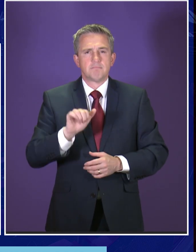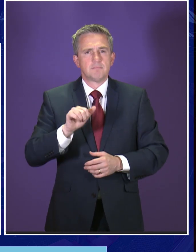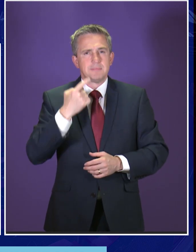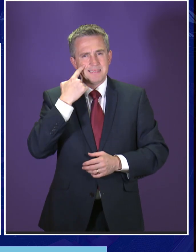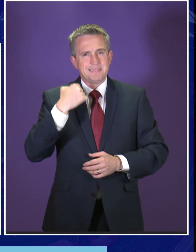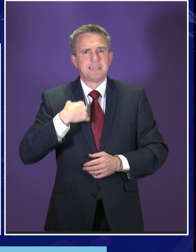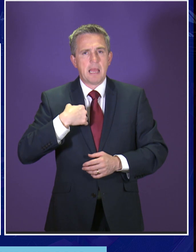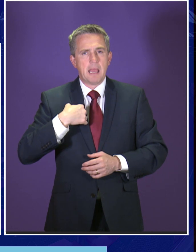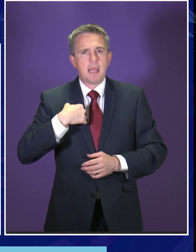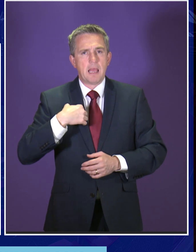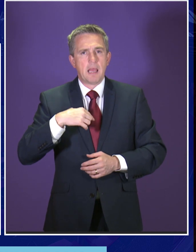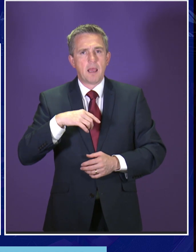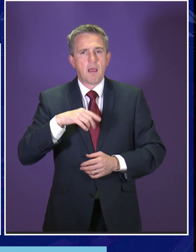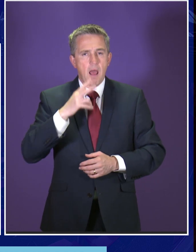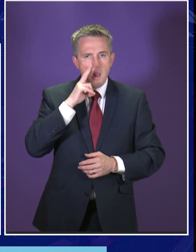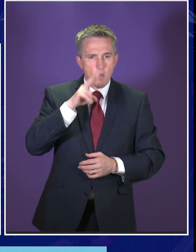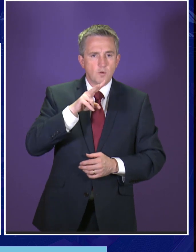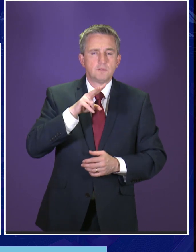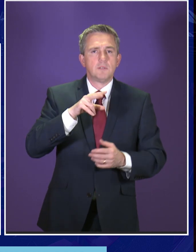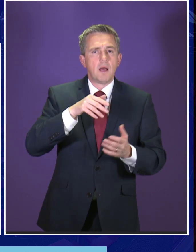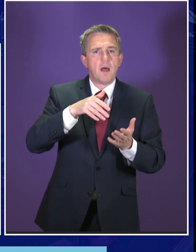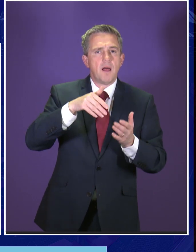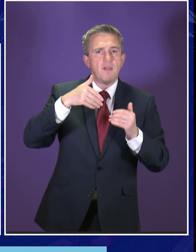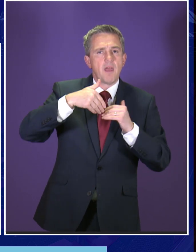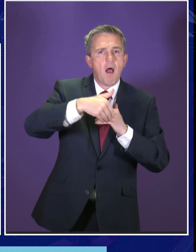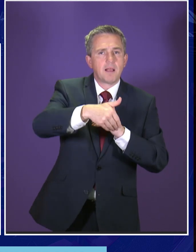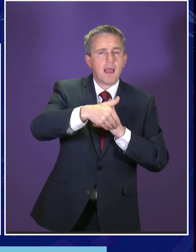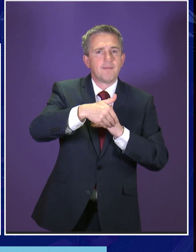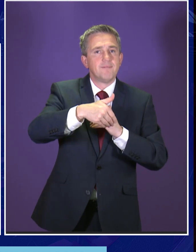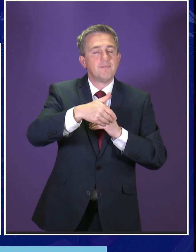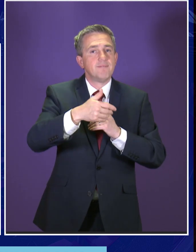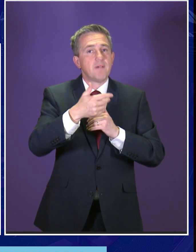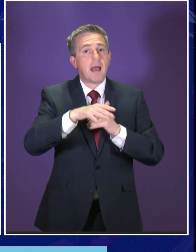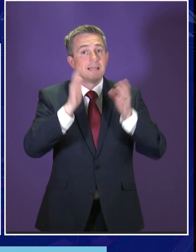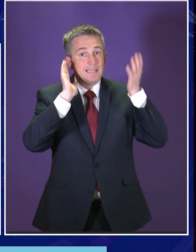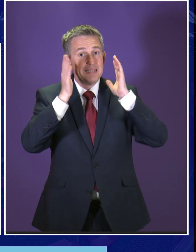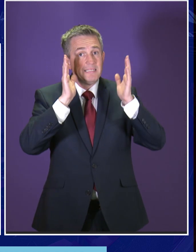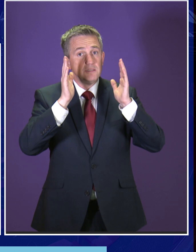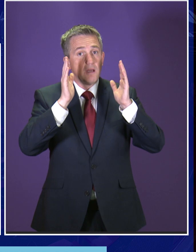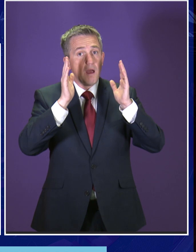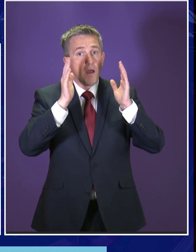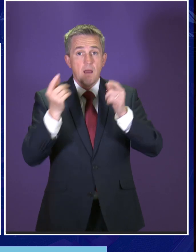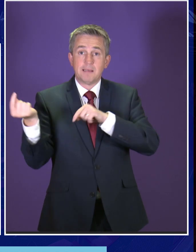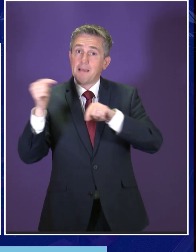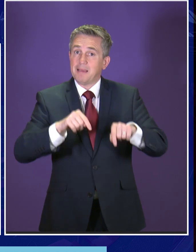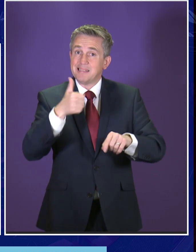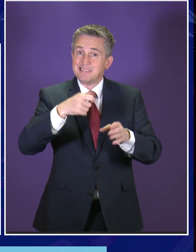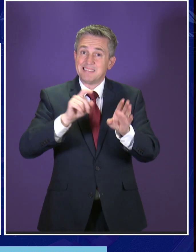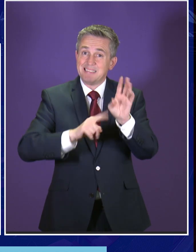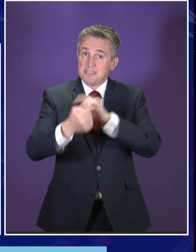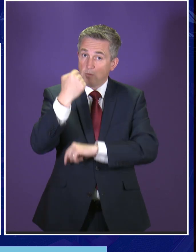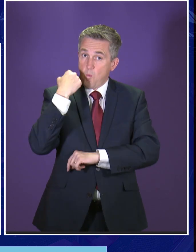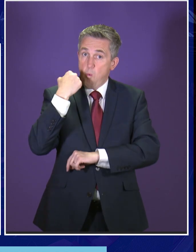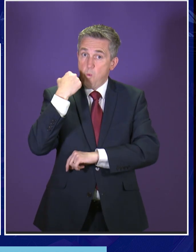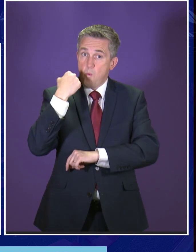Yesterday, I actually looked into the archive, and Indonesia was actually presented 60 years ago at the Edinburgh Festival. And